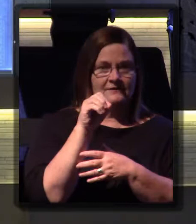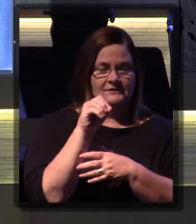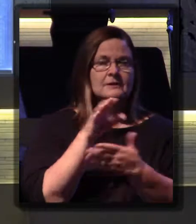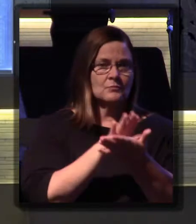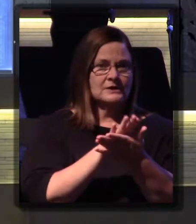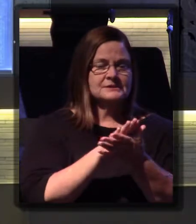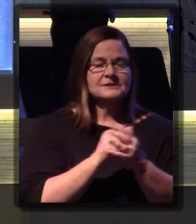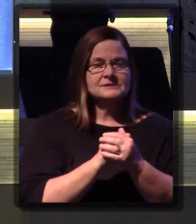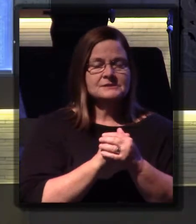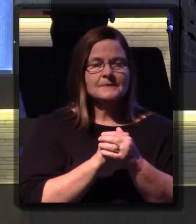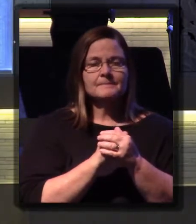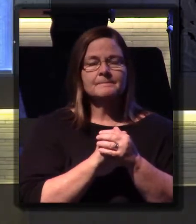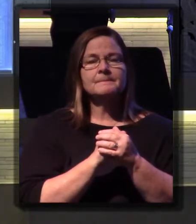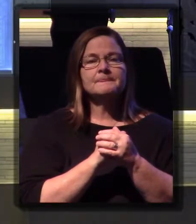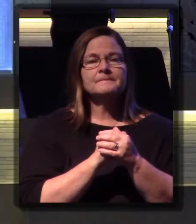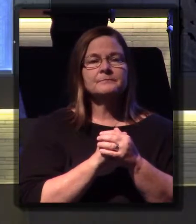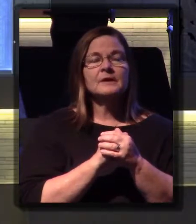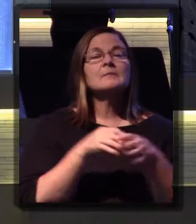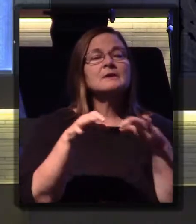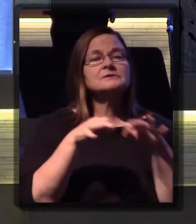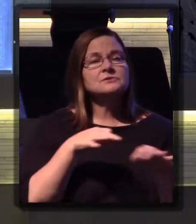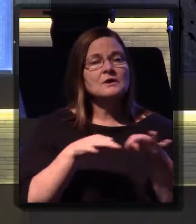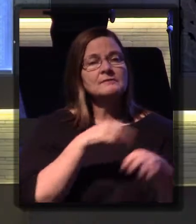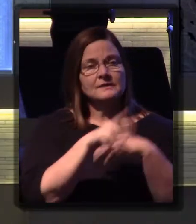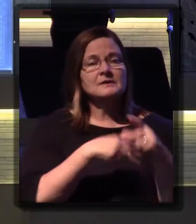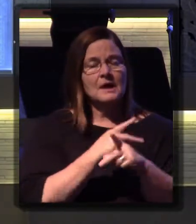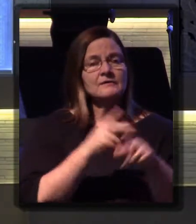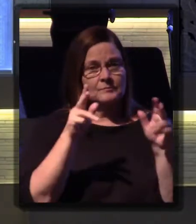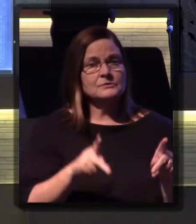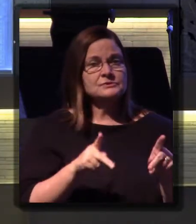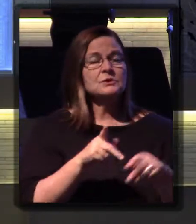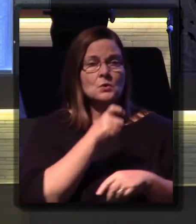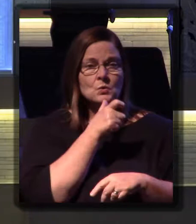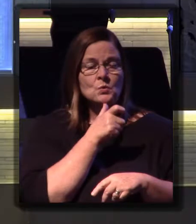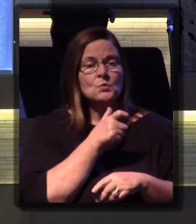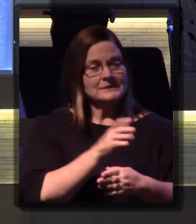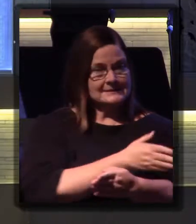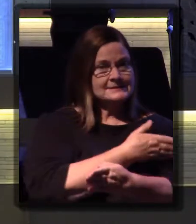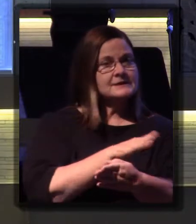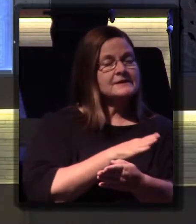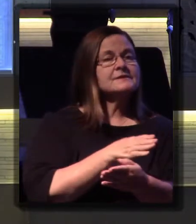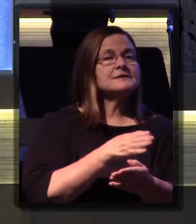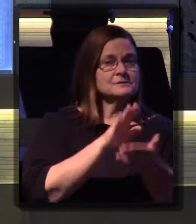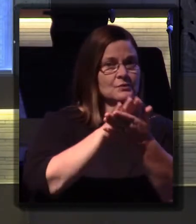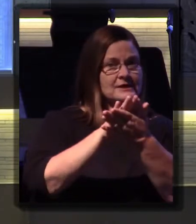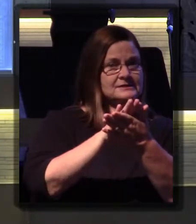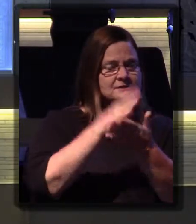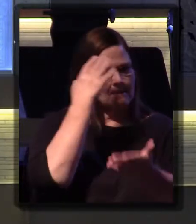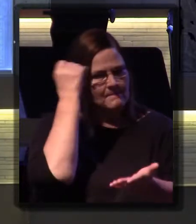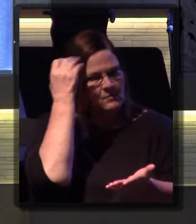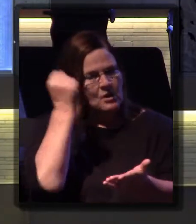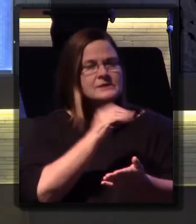introduces the entire collection of these 150 praises, these Tehillim, by describing the type